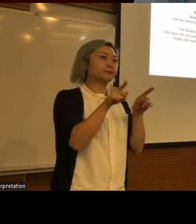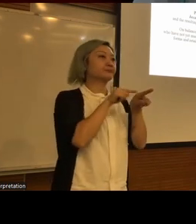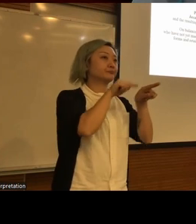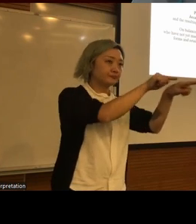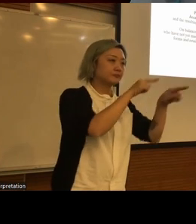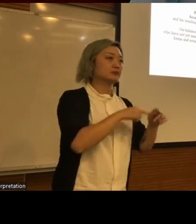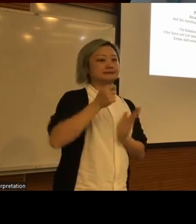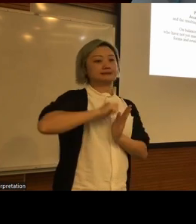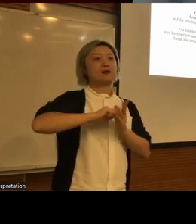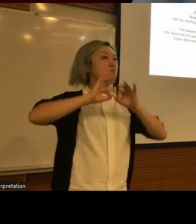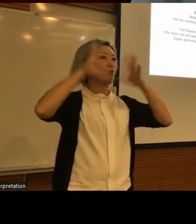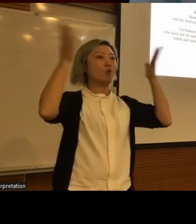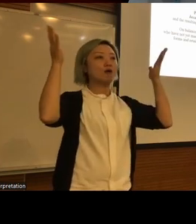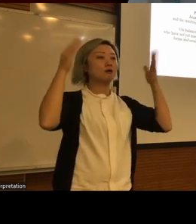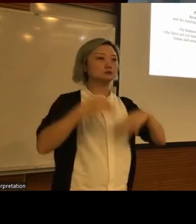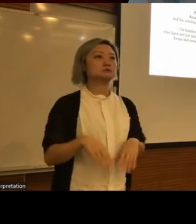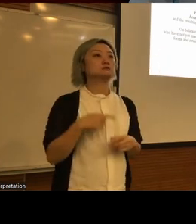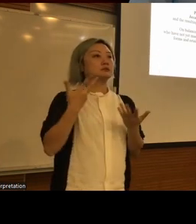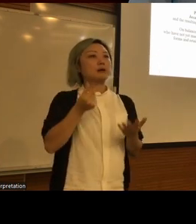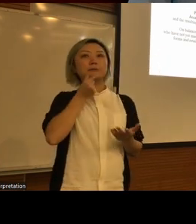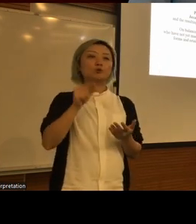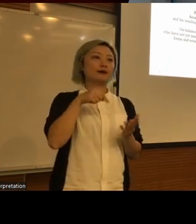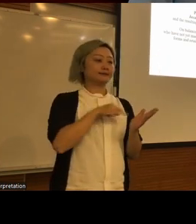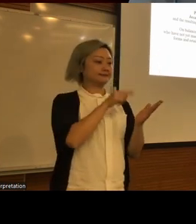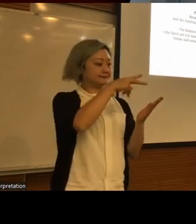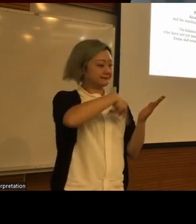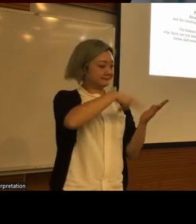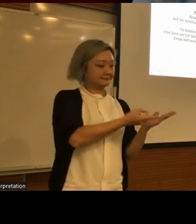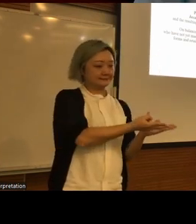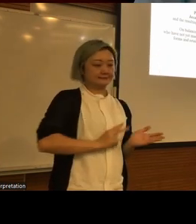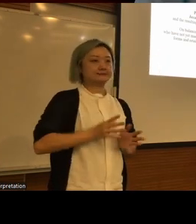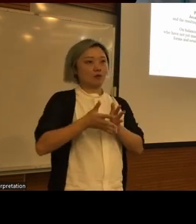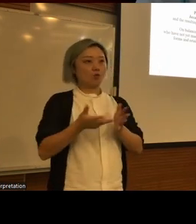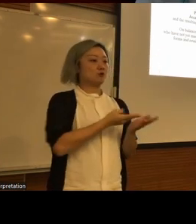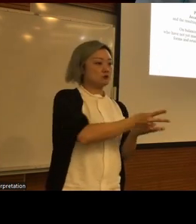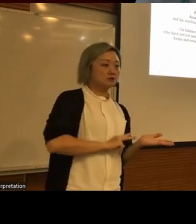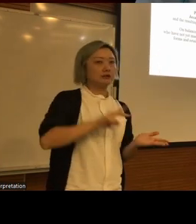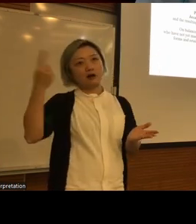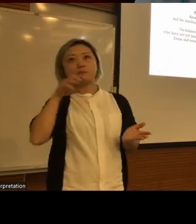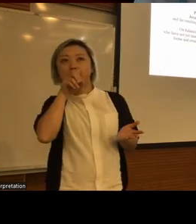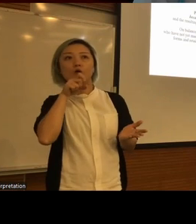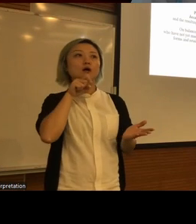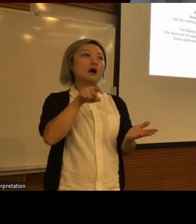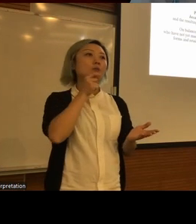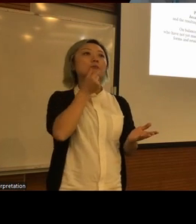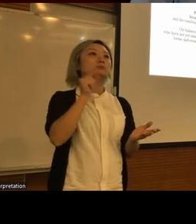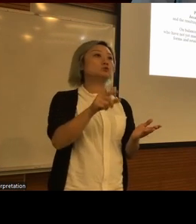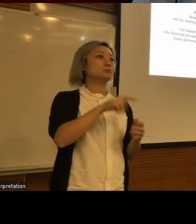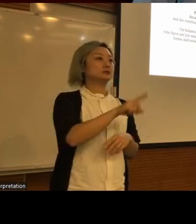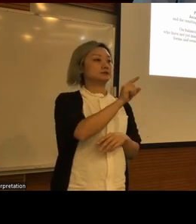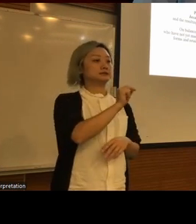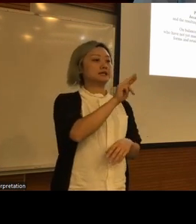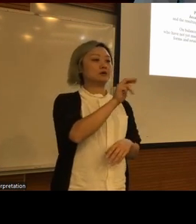In sight translation, you have reading and you have production. But if you